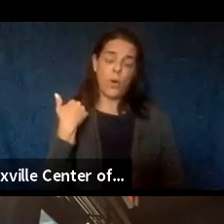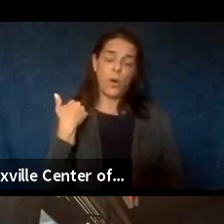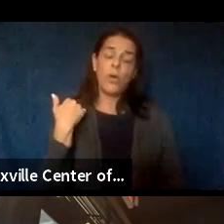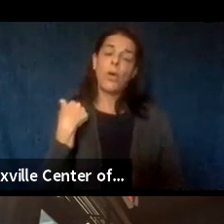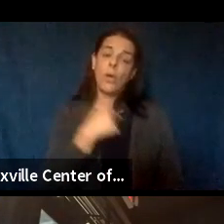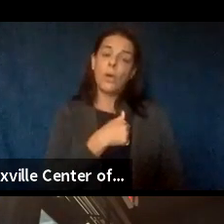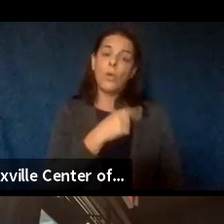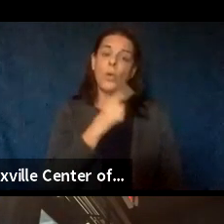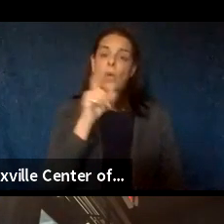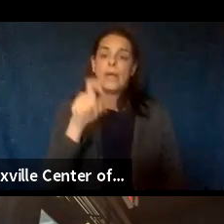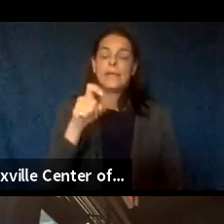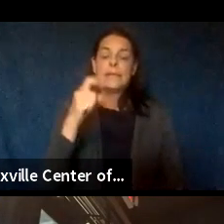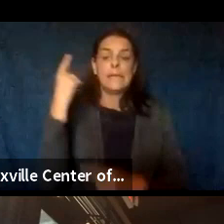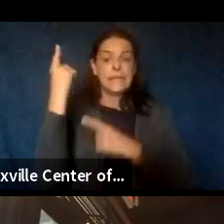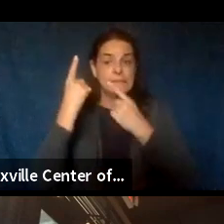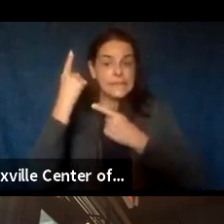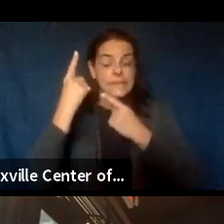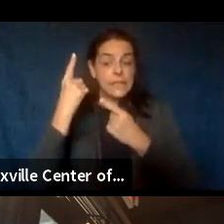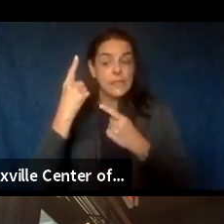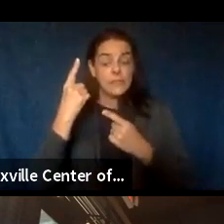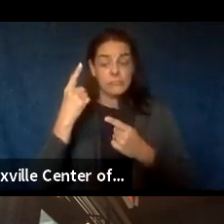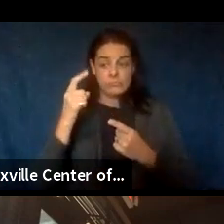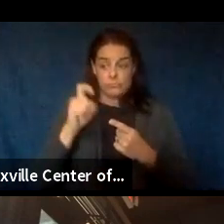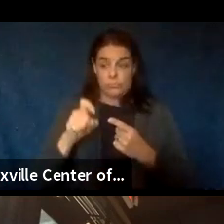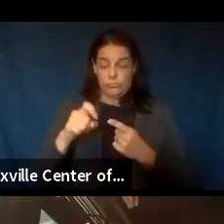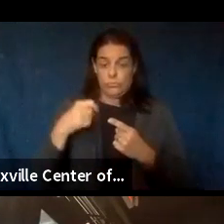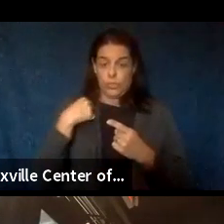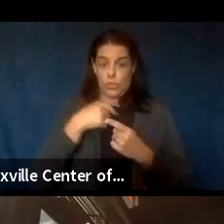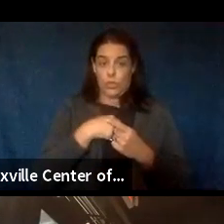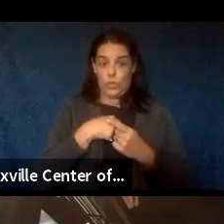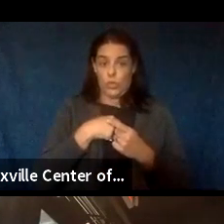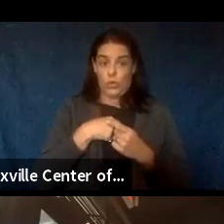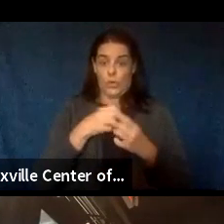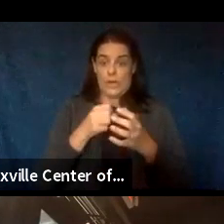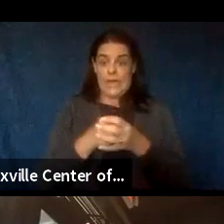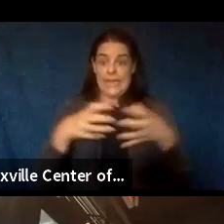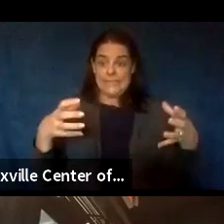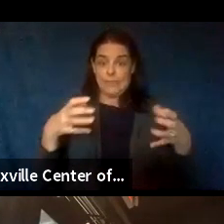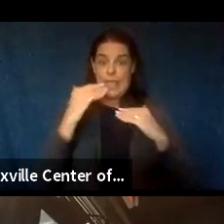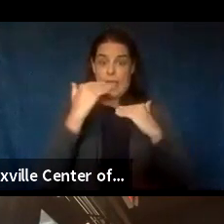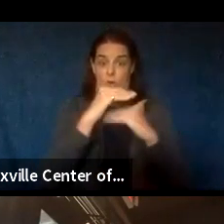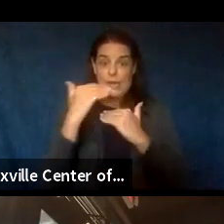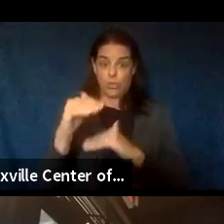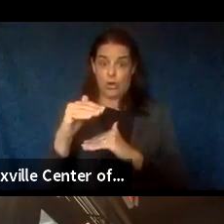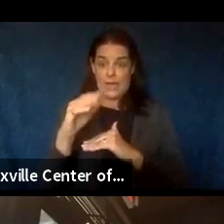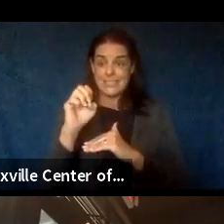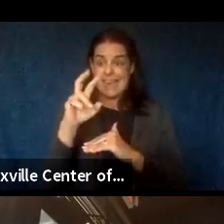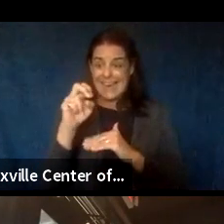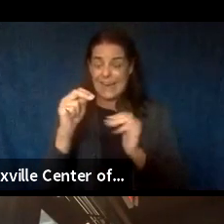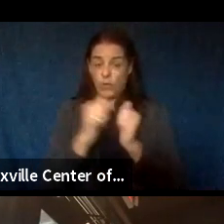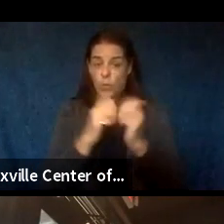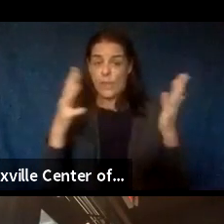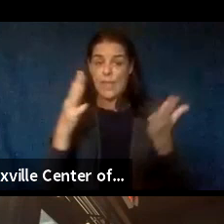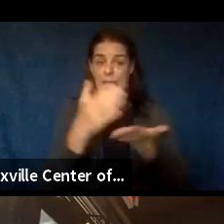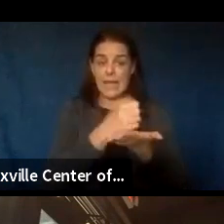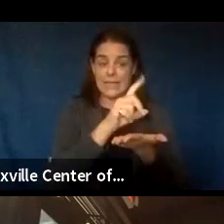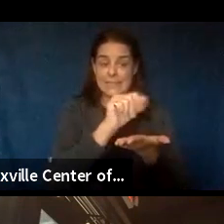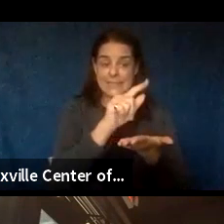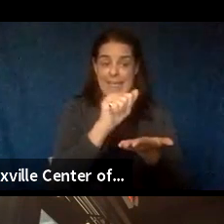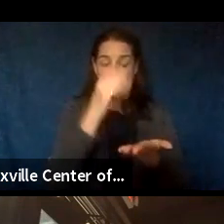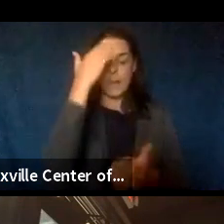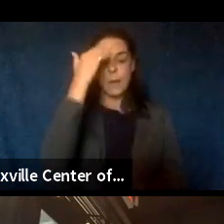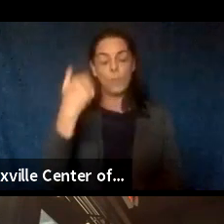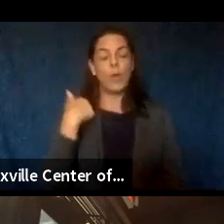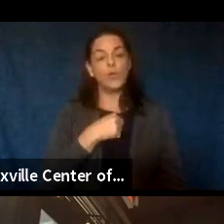consider, do we need to expand the restrictions even without the data, because what we know